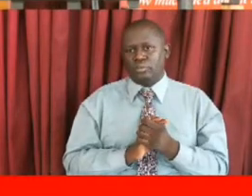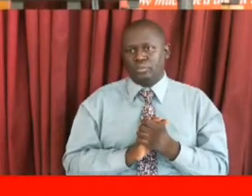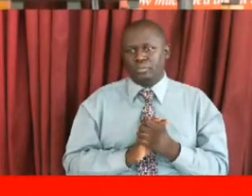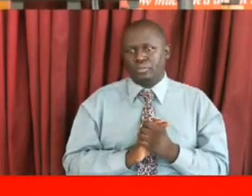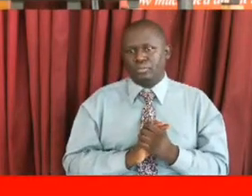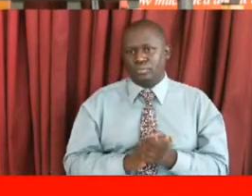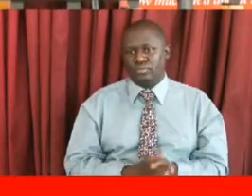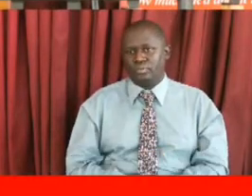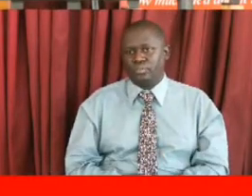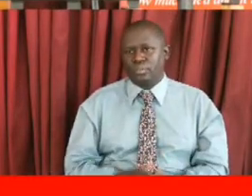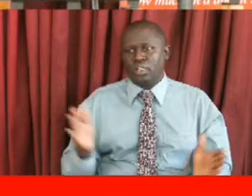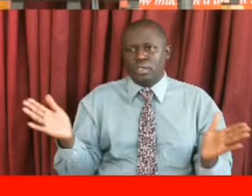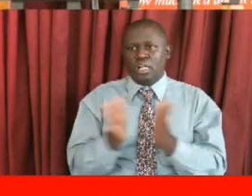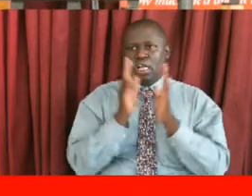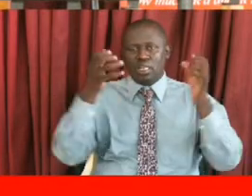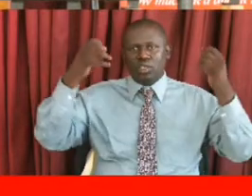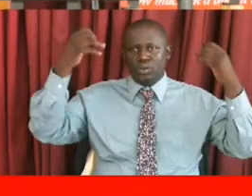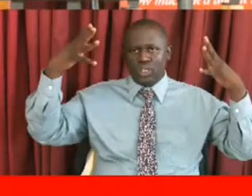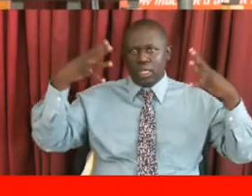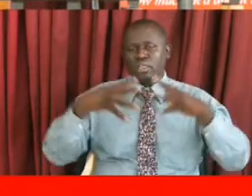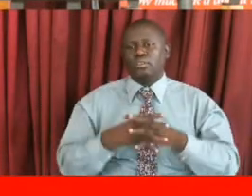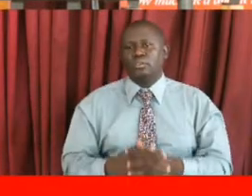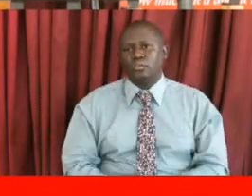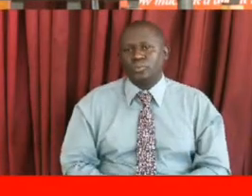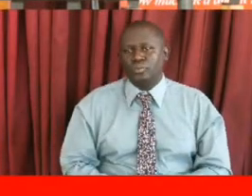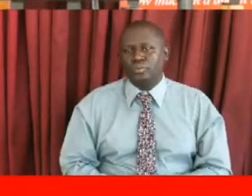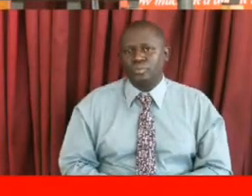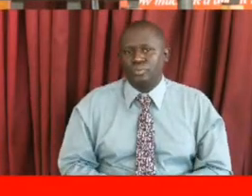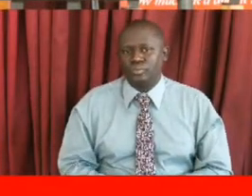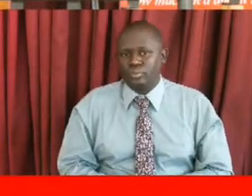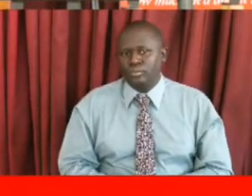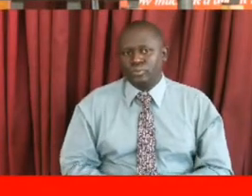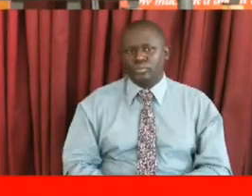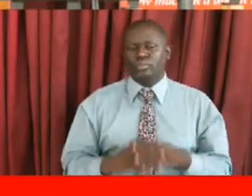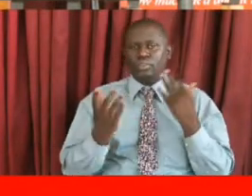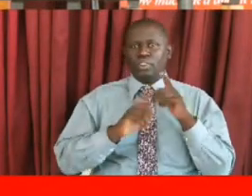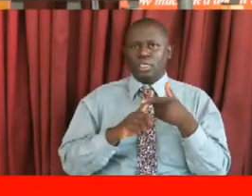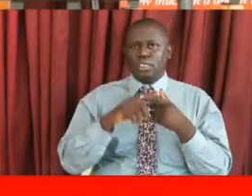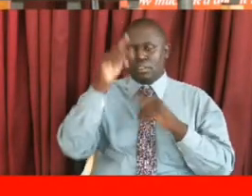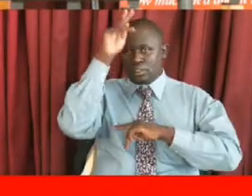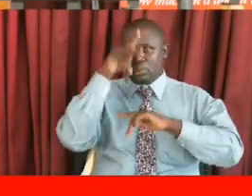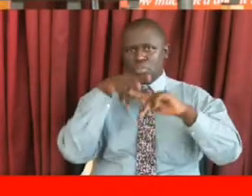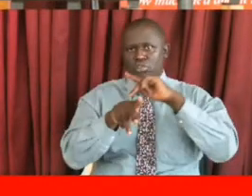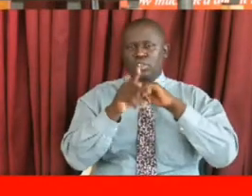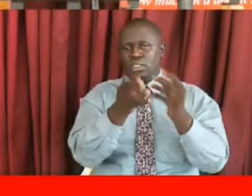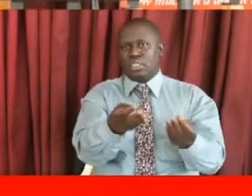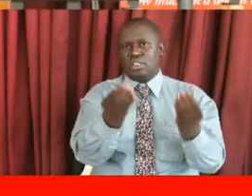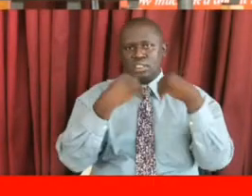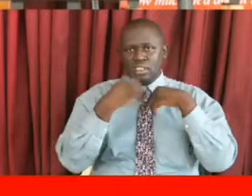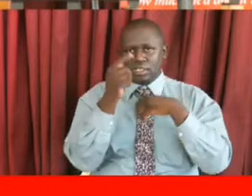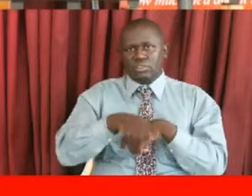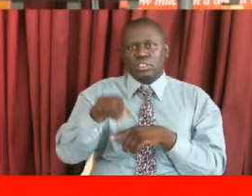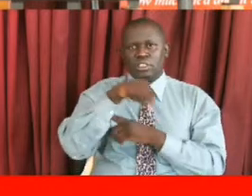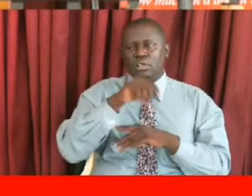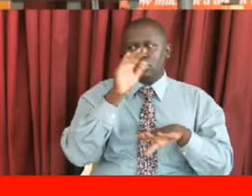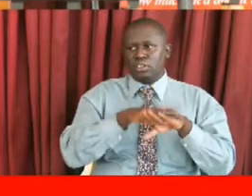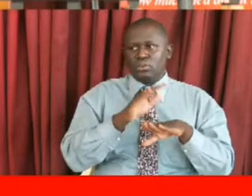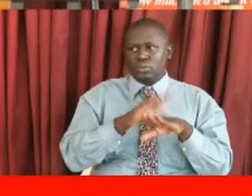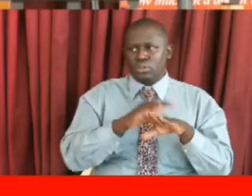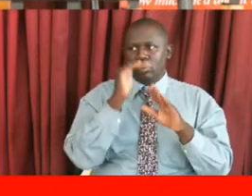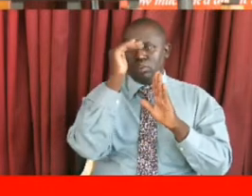happen hallelujah amen the prophet gives us a very good